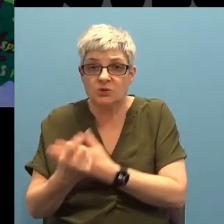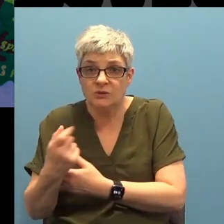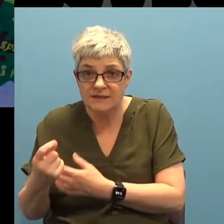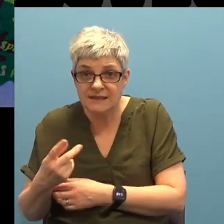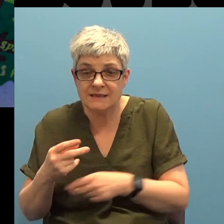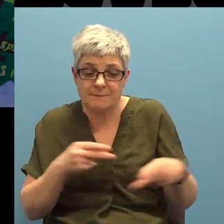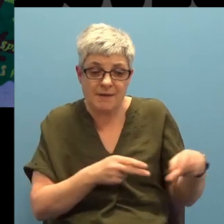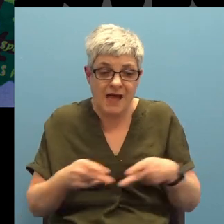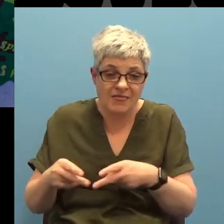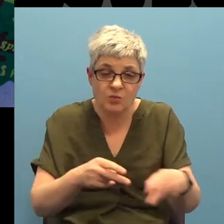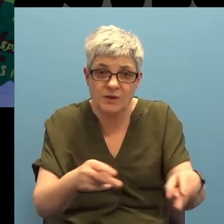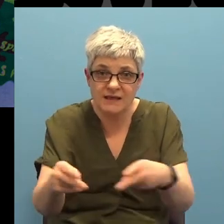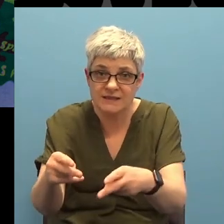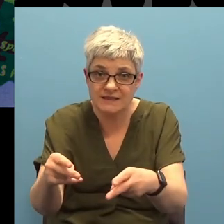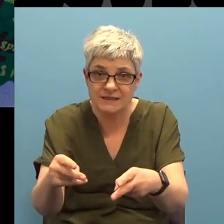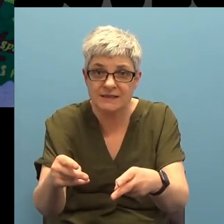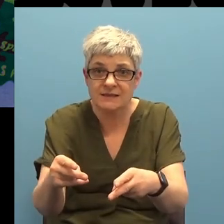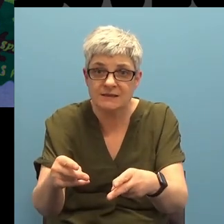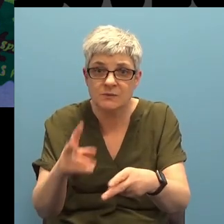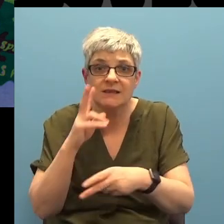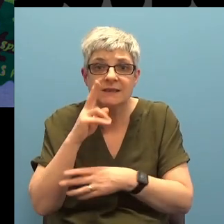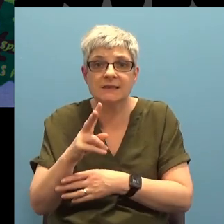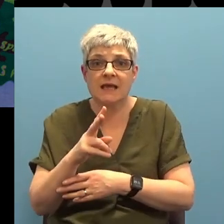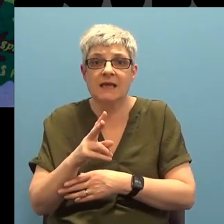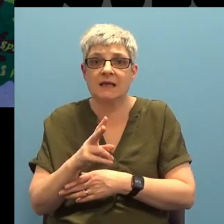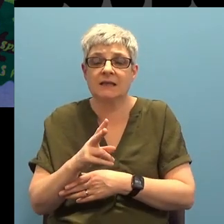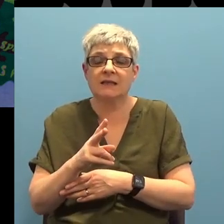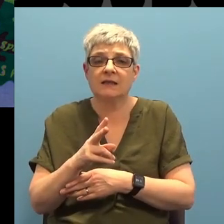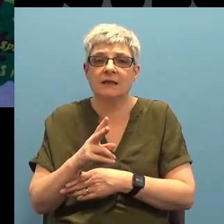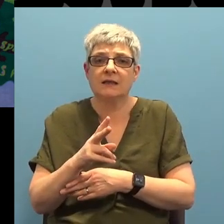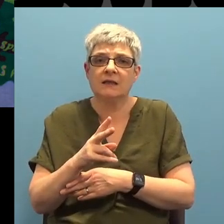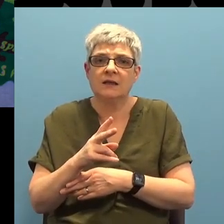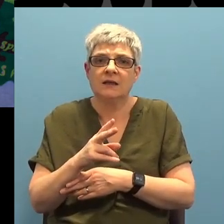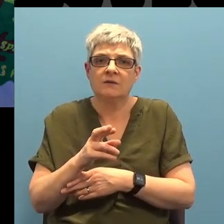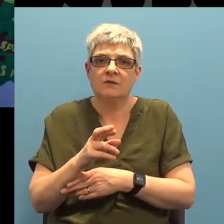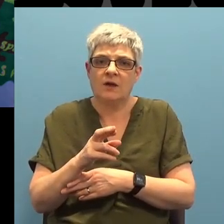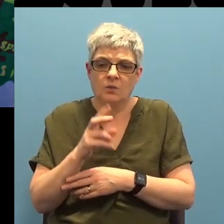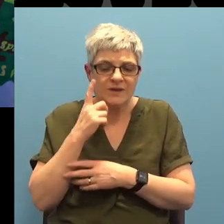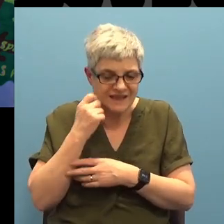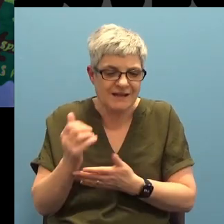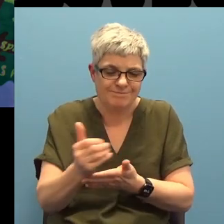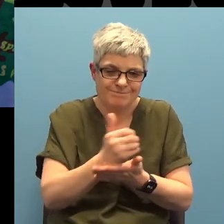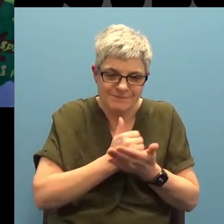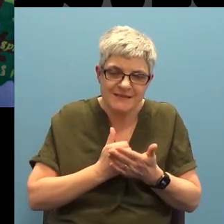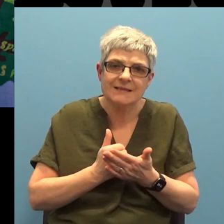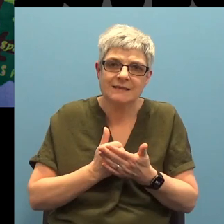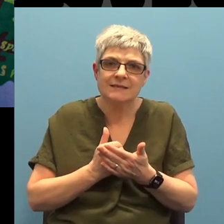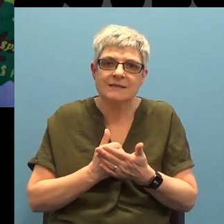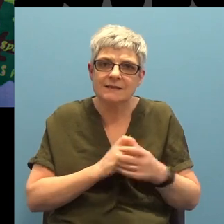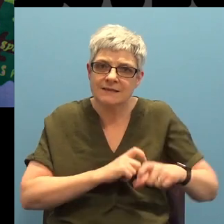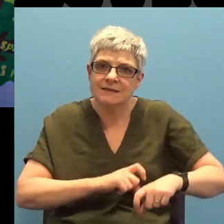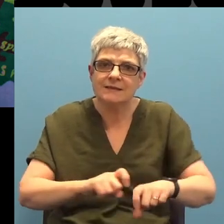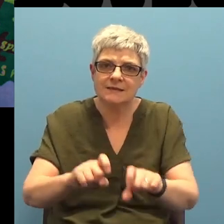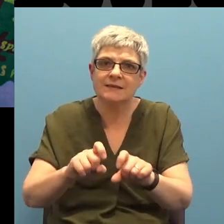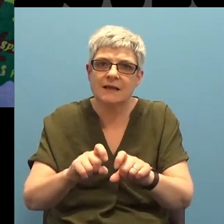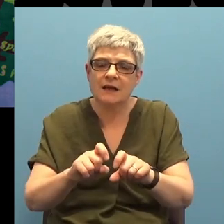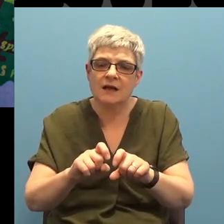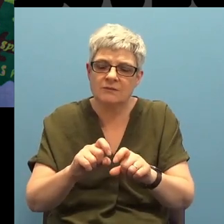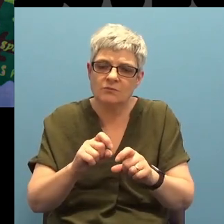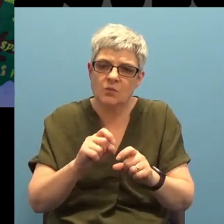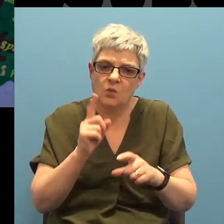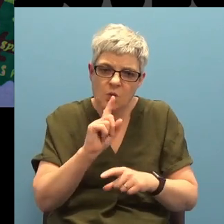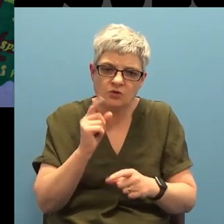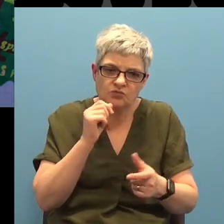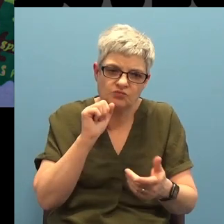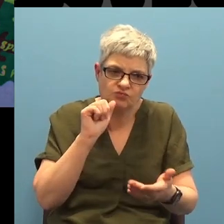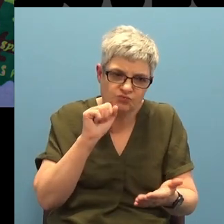the pathways that are before us, that we might keep safe, that we might do what's right and best for one